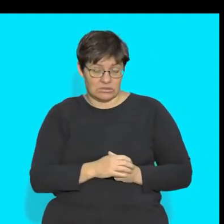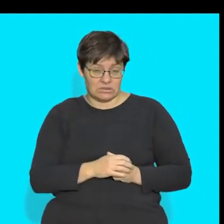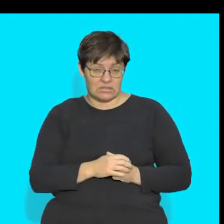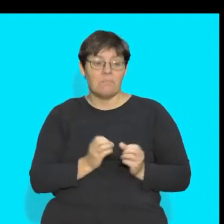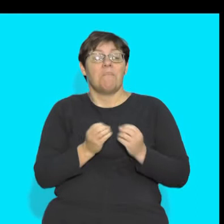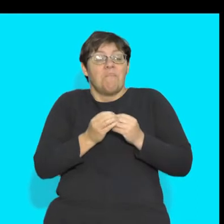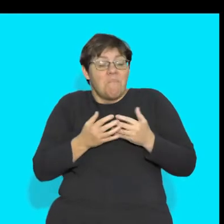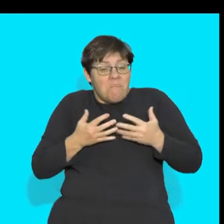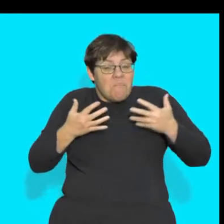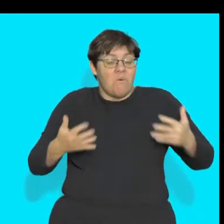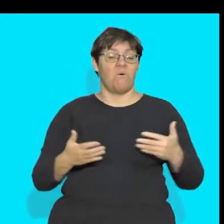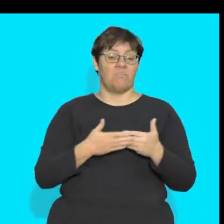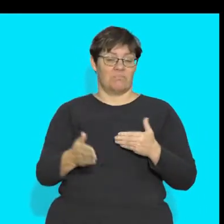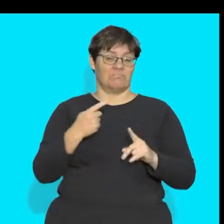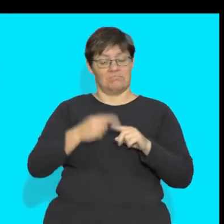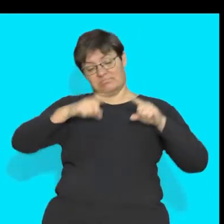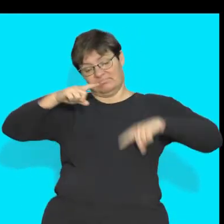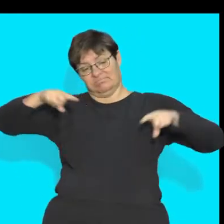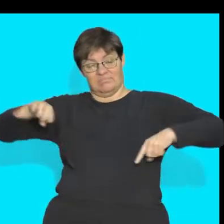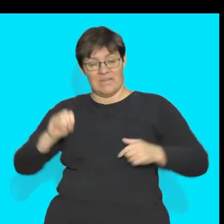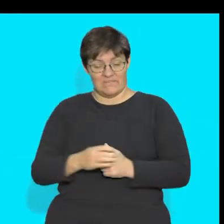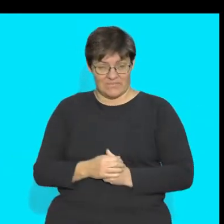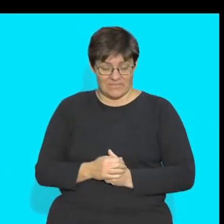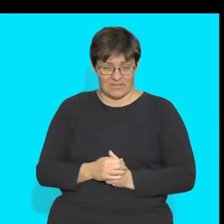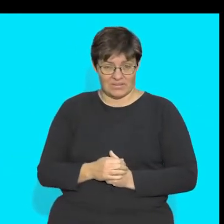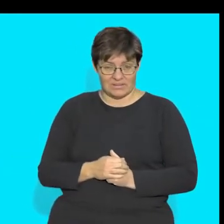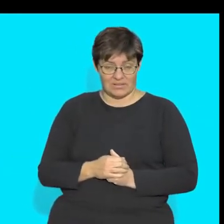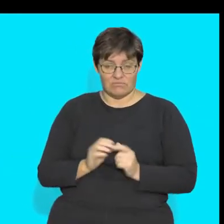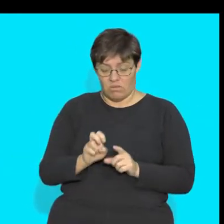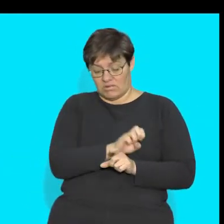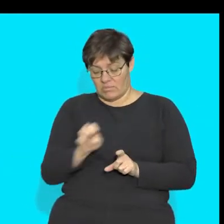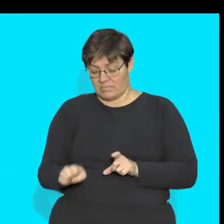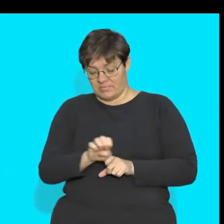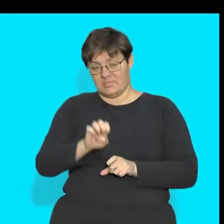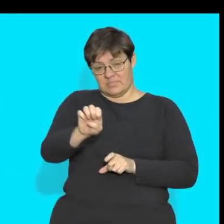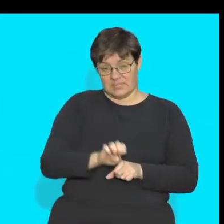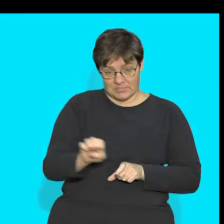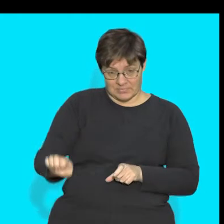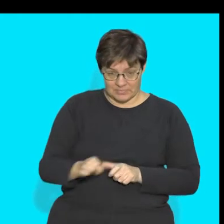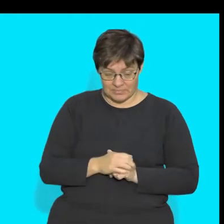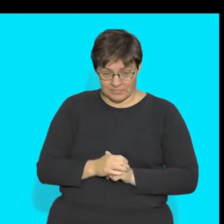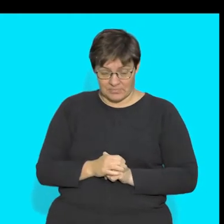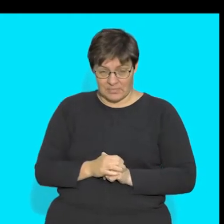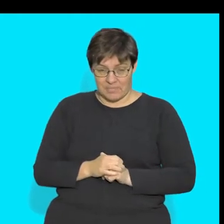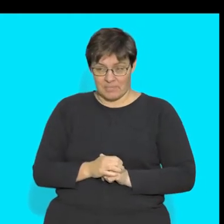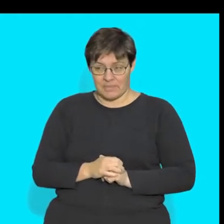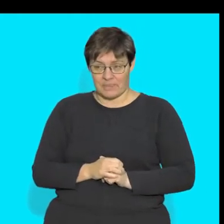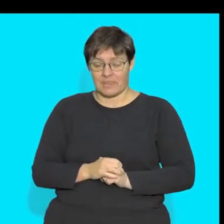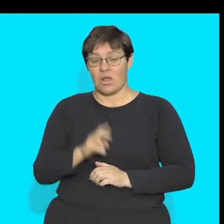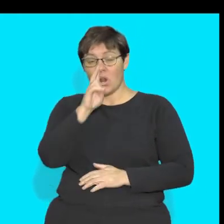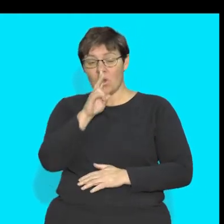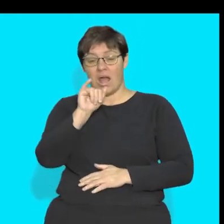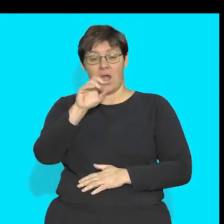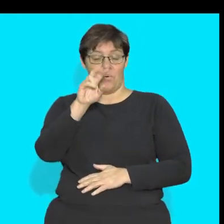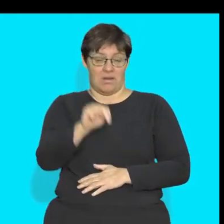electrons, there's significantly more possibilities for the jumping between energy levels. Now look